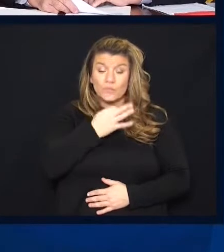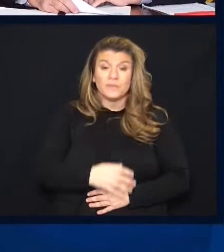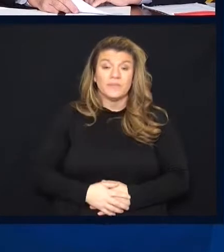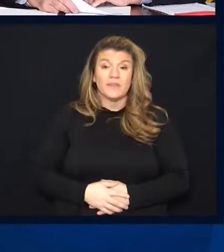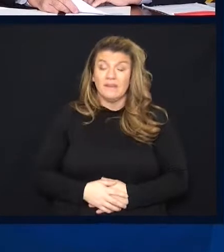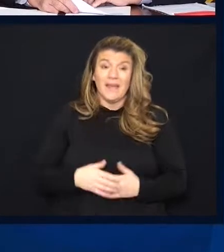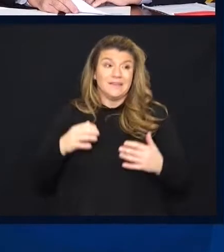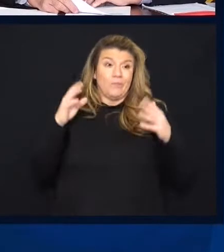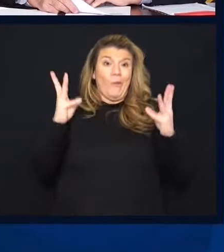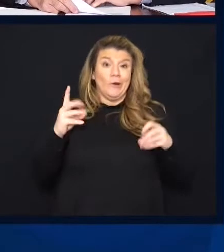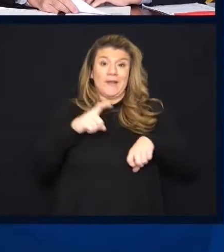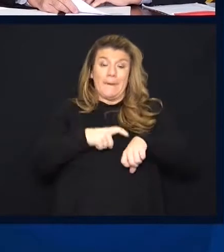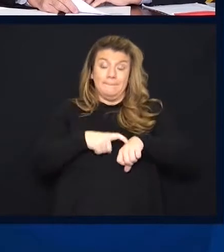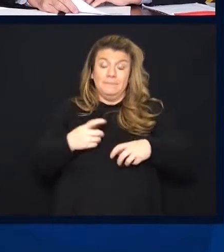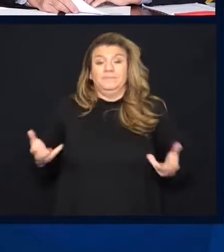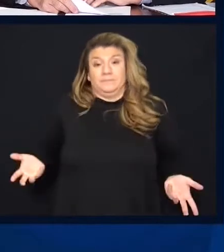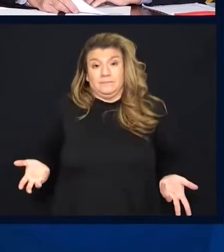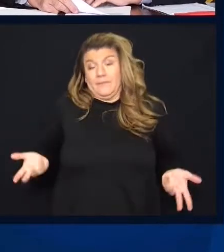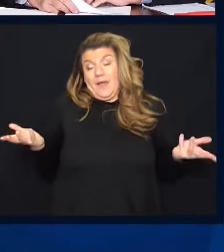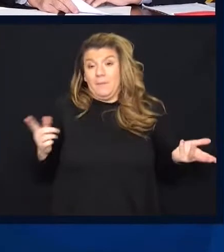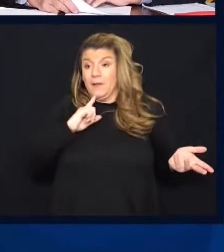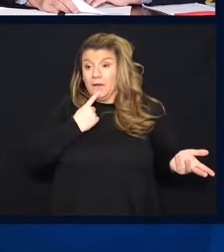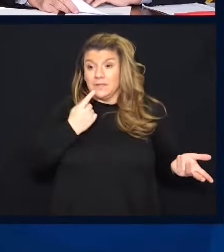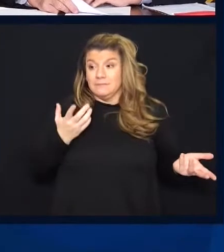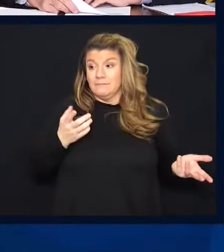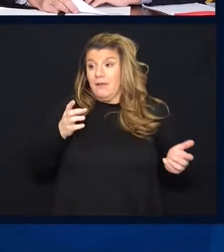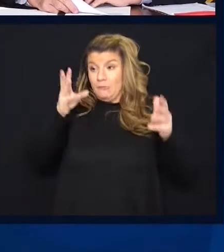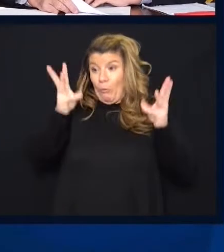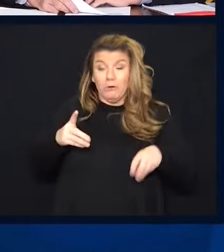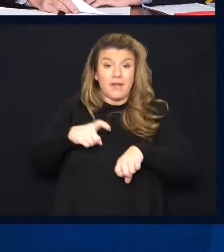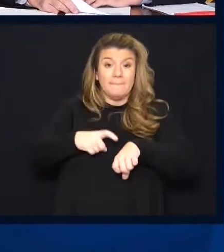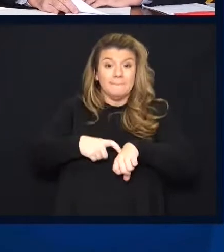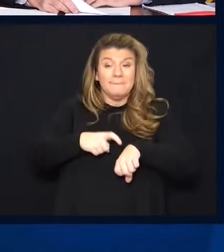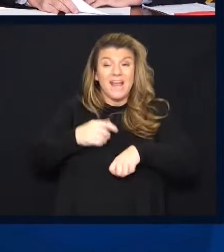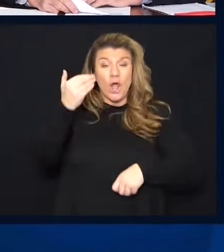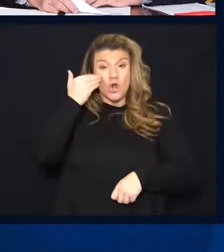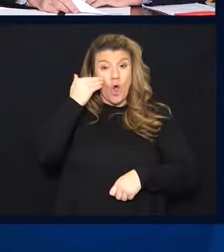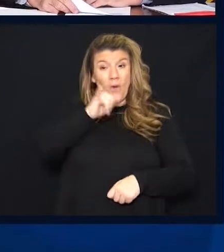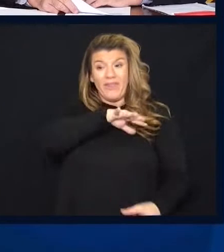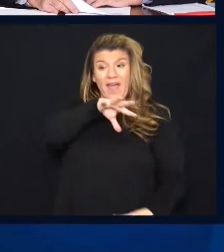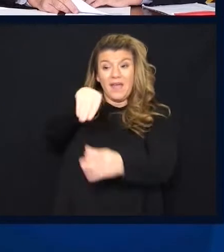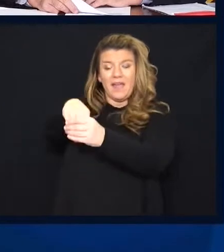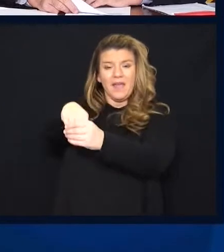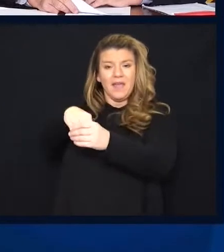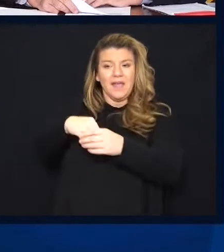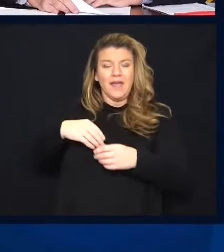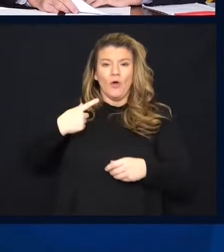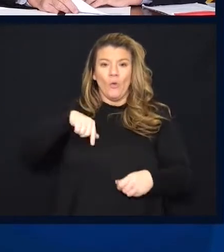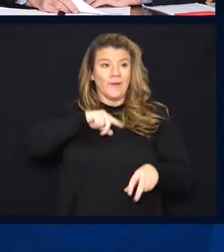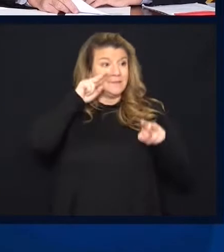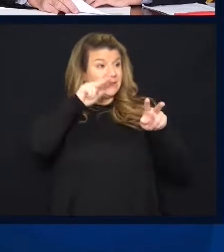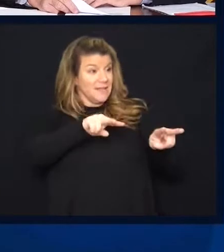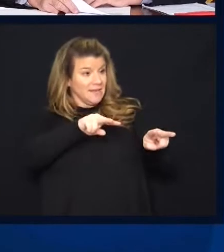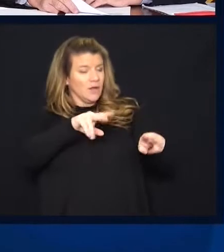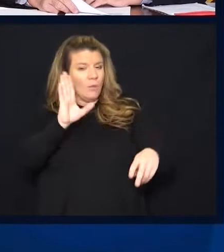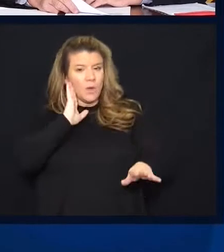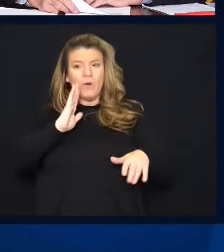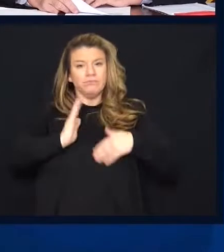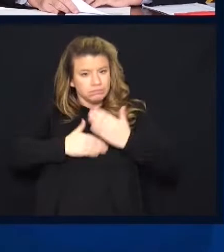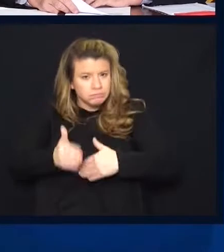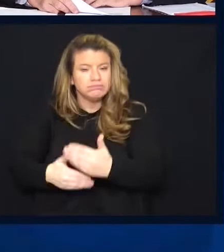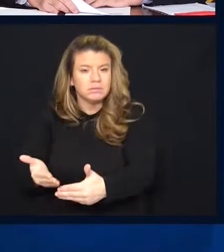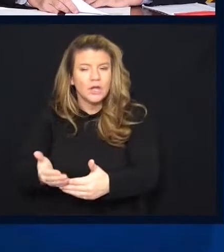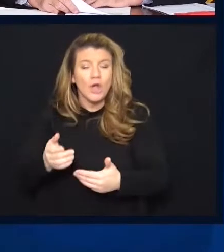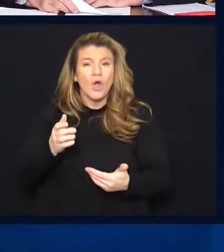It's wintertime, folks. That's just all there is to it. And with all of that, we deal with it. We're going to have